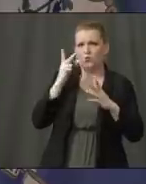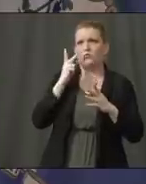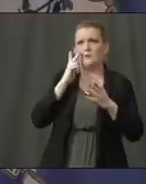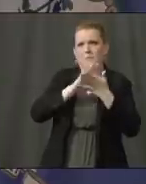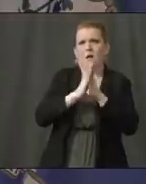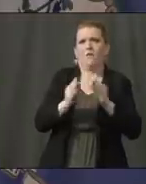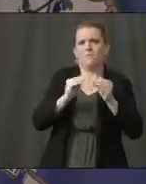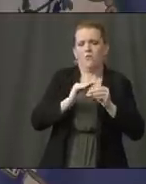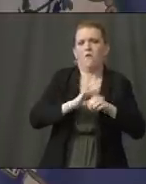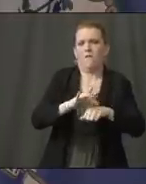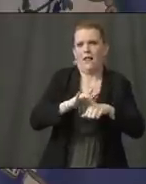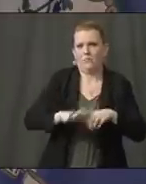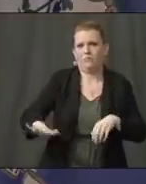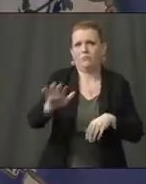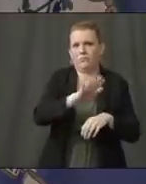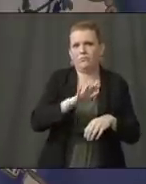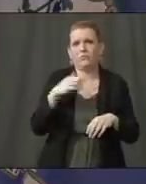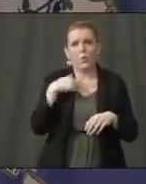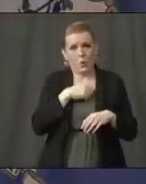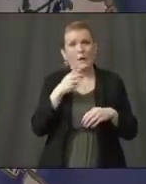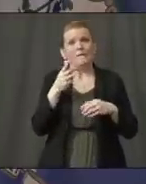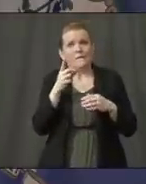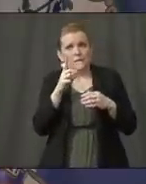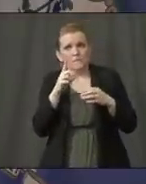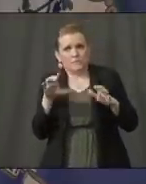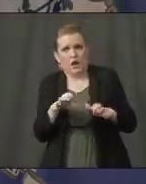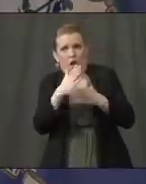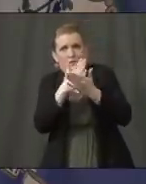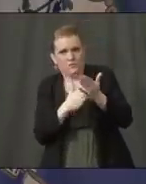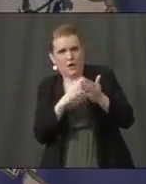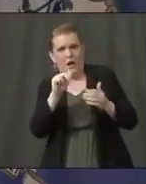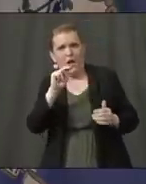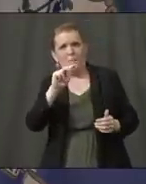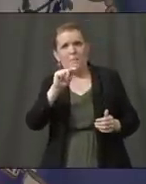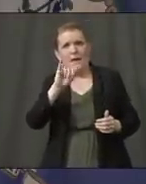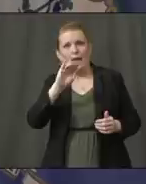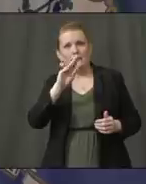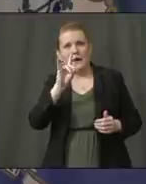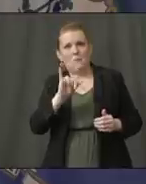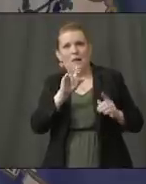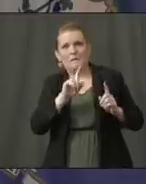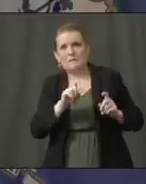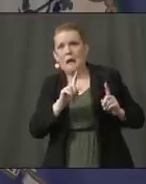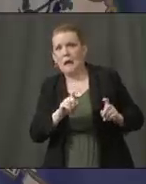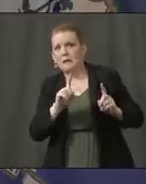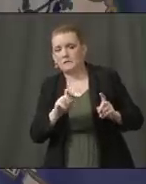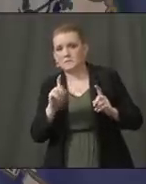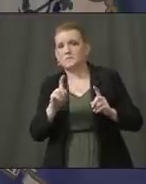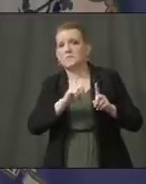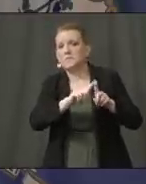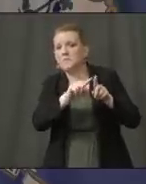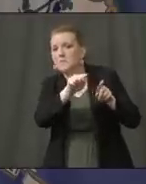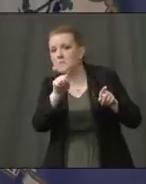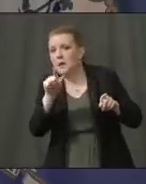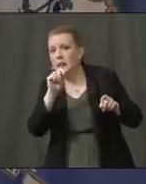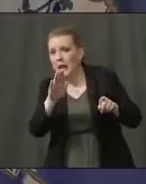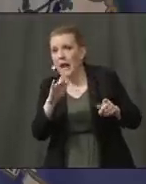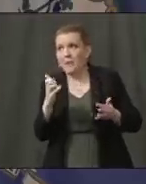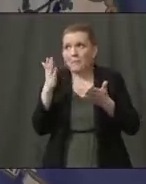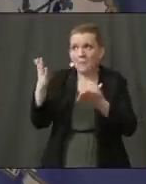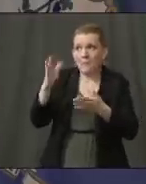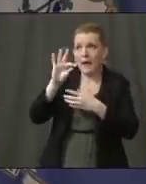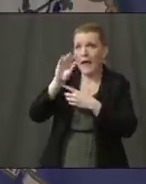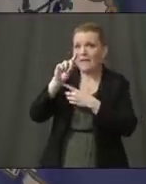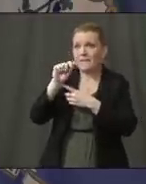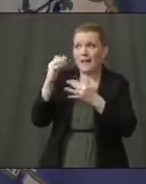state. So it's right now we're looking for the final FDA approvals and those which the federal government lead